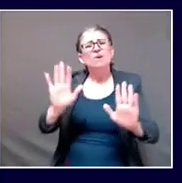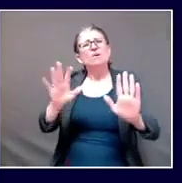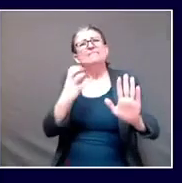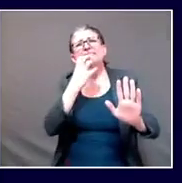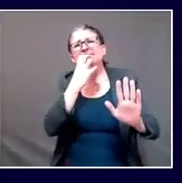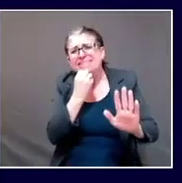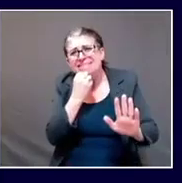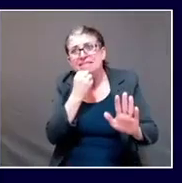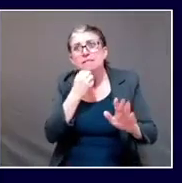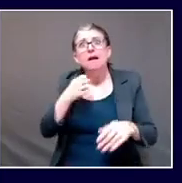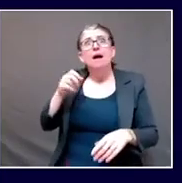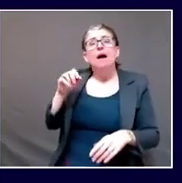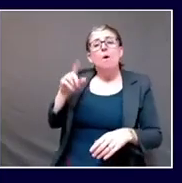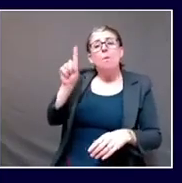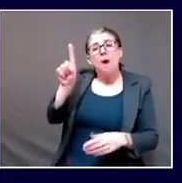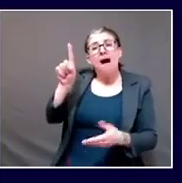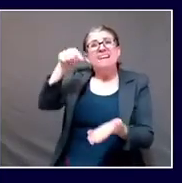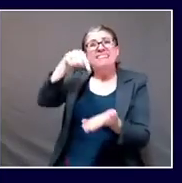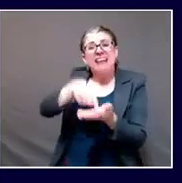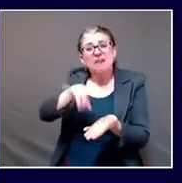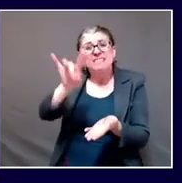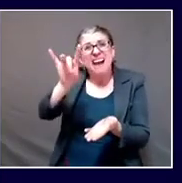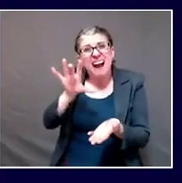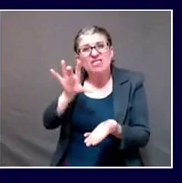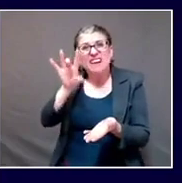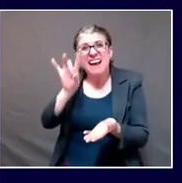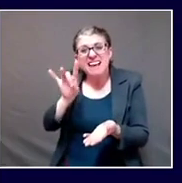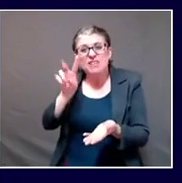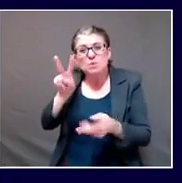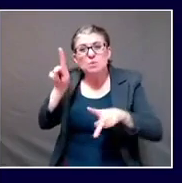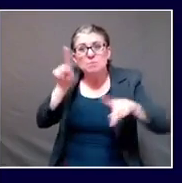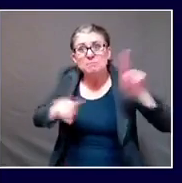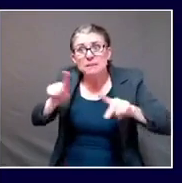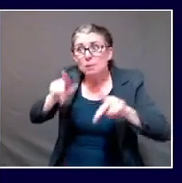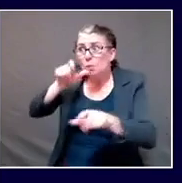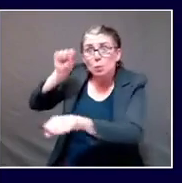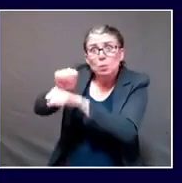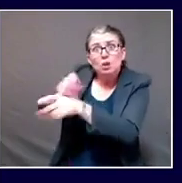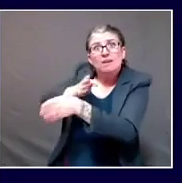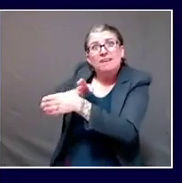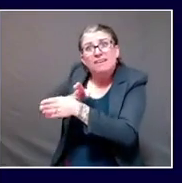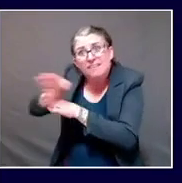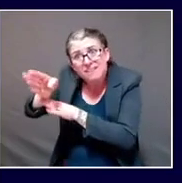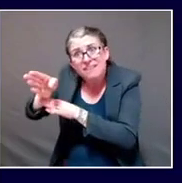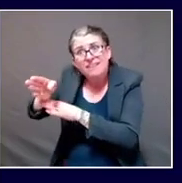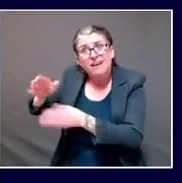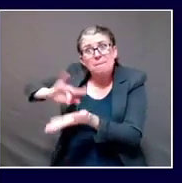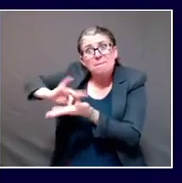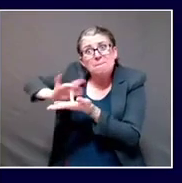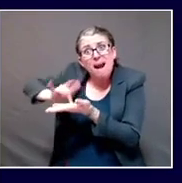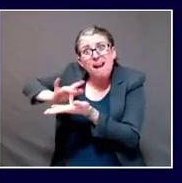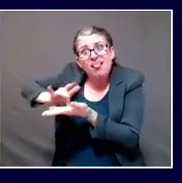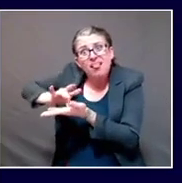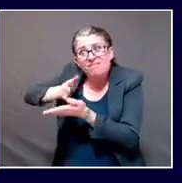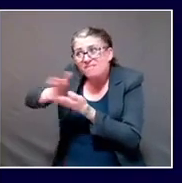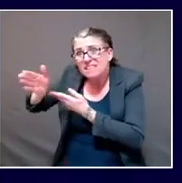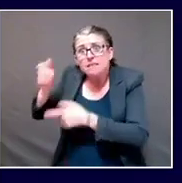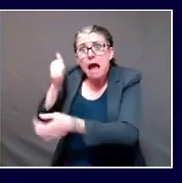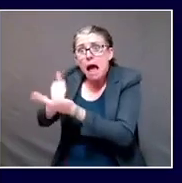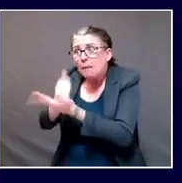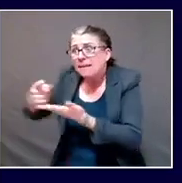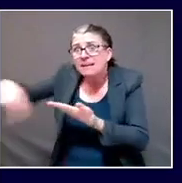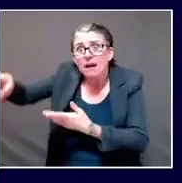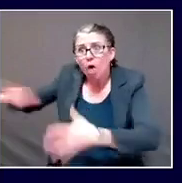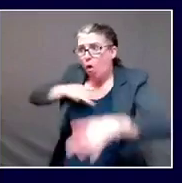workers have been diagnosed with COVID-19. Think about that when you decide when you leave the house whether you're going to wear a mask or not.